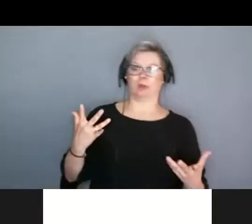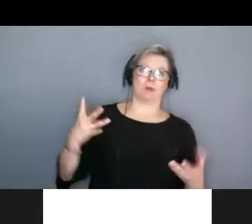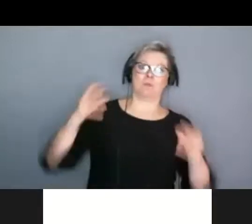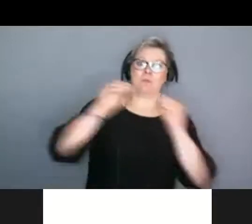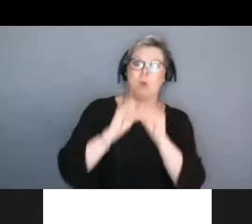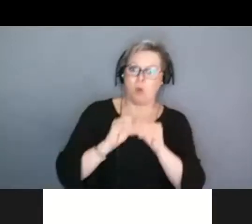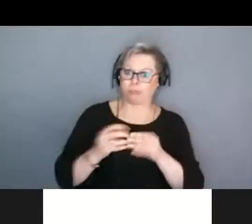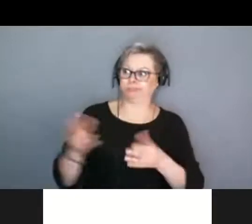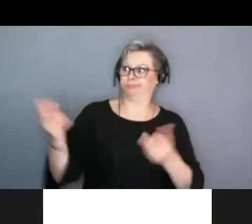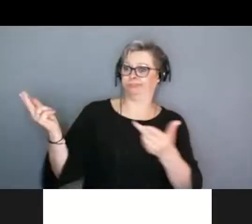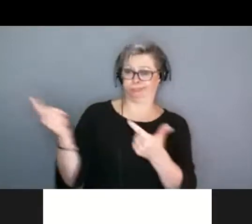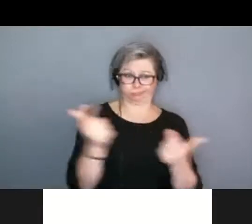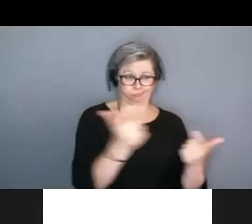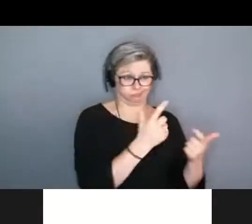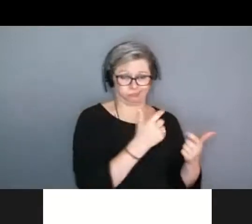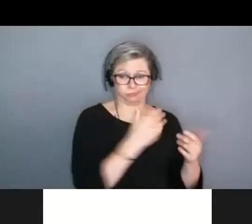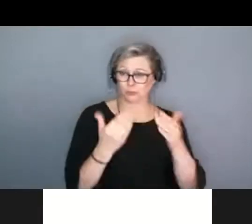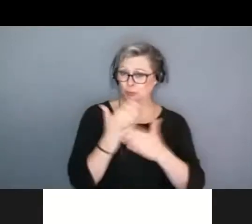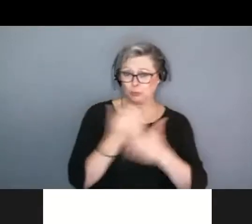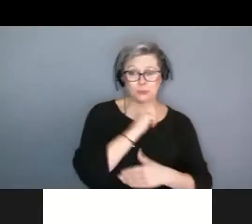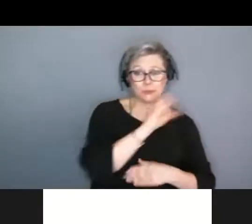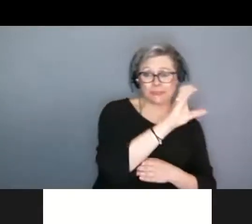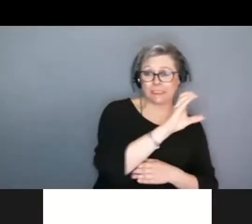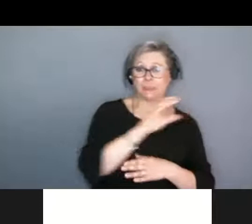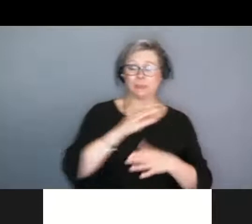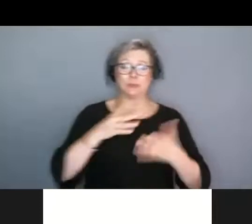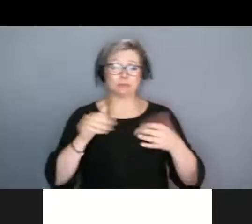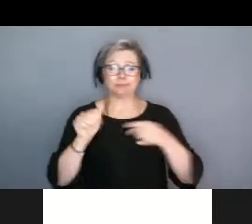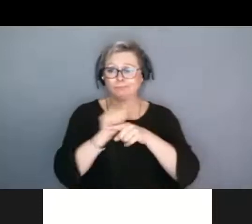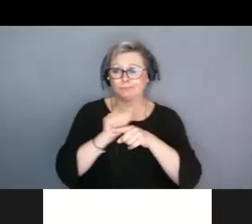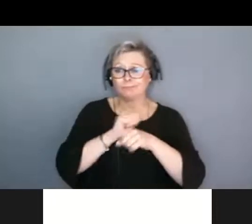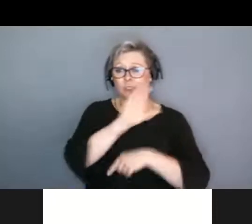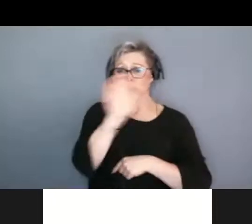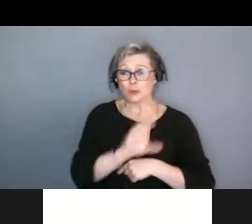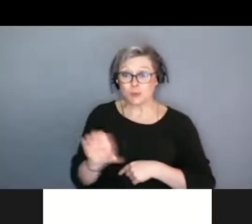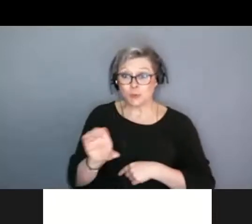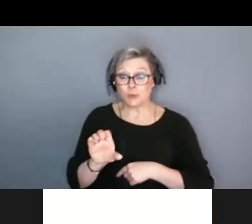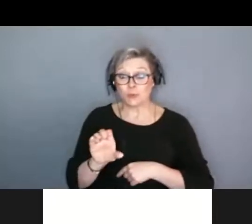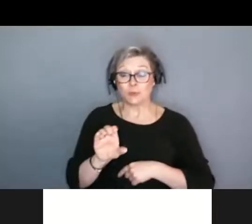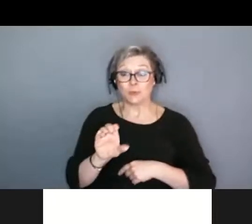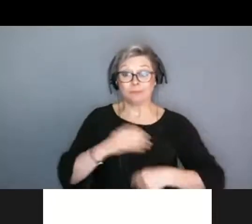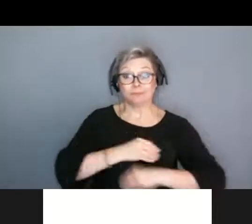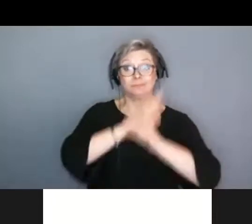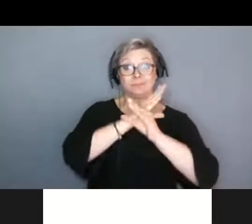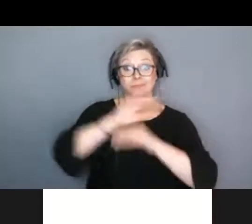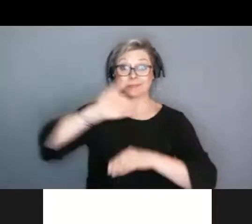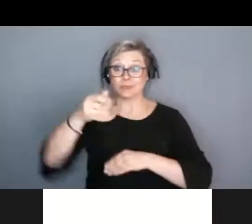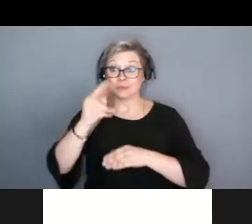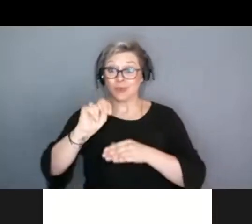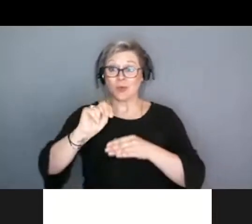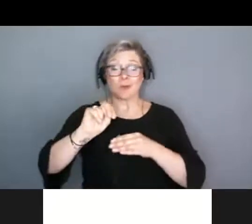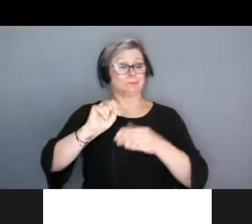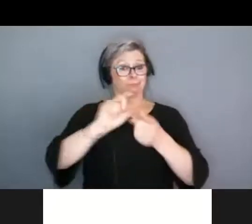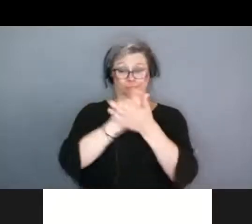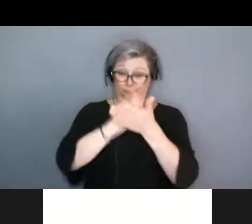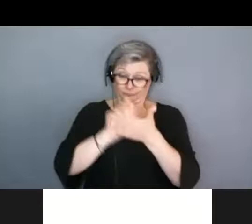new seniors. We rehearsed on Zoom, and Joan rewrote the play. And so we